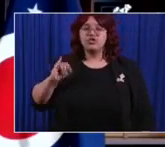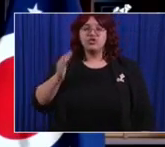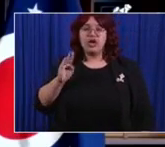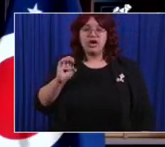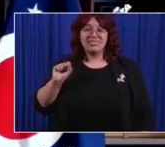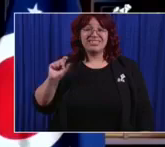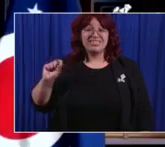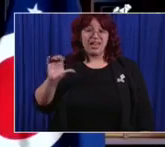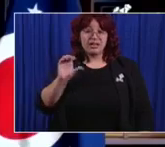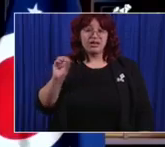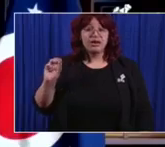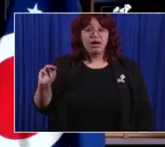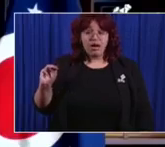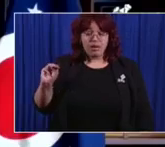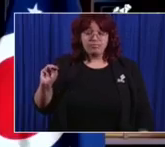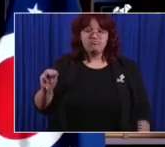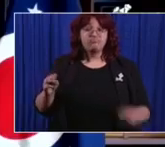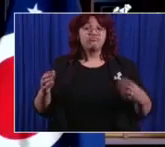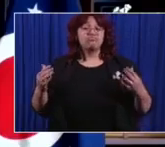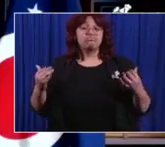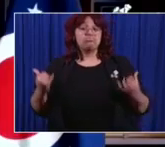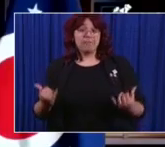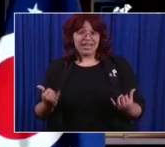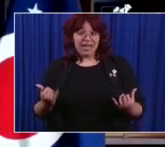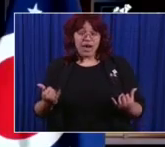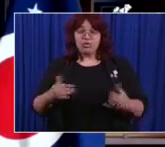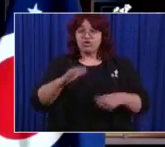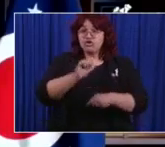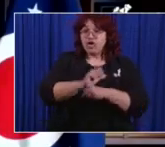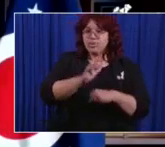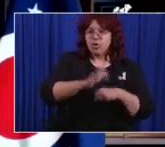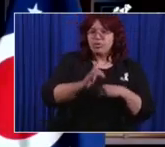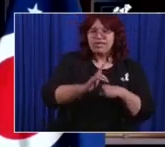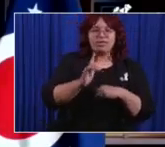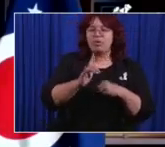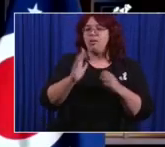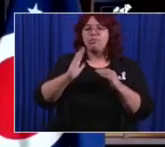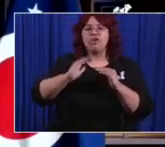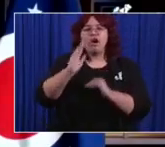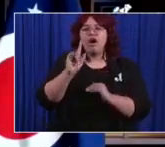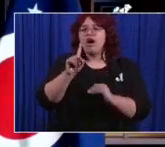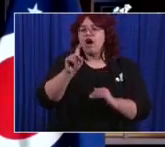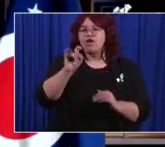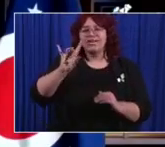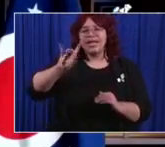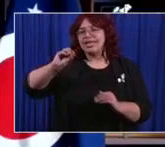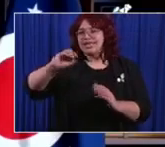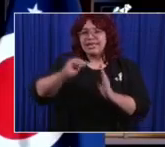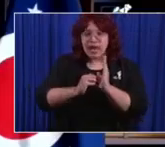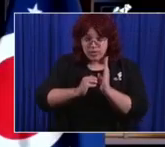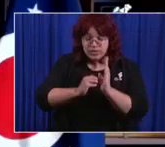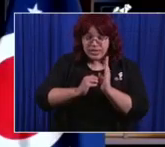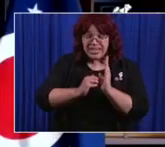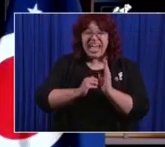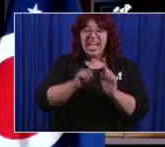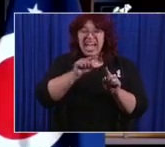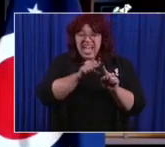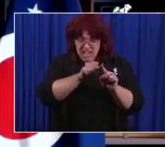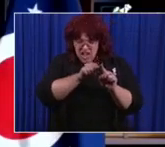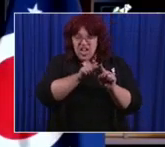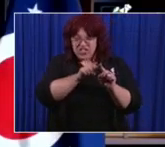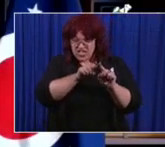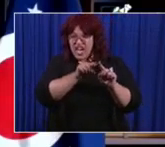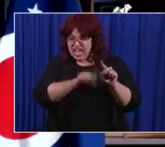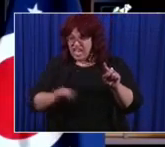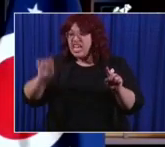ohiomeansjobs.com currently lists more than 180,000 job openings, and nearly 95,000 of those